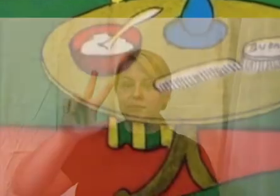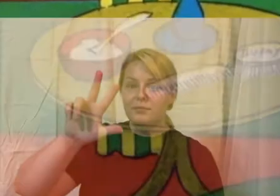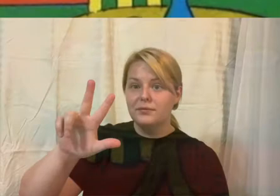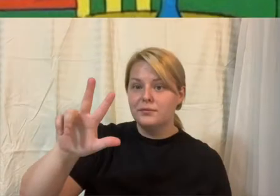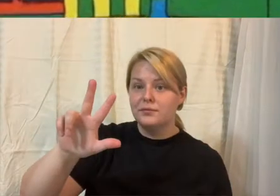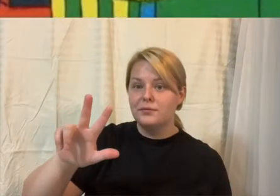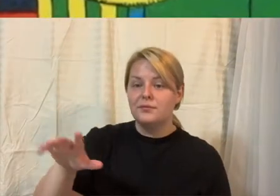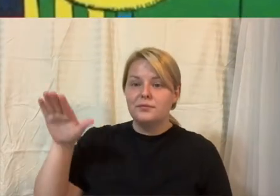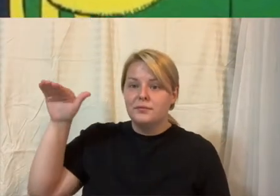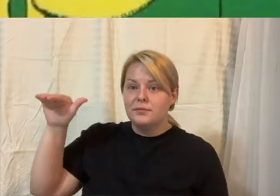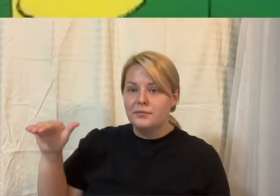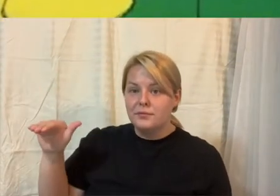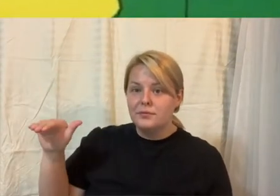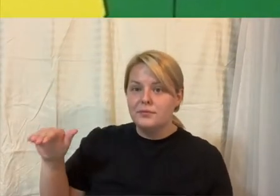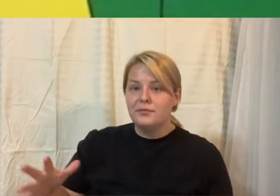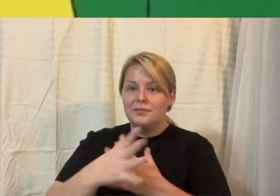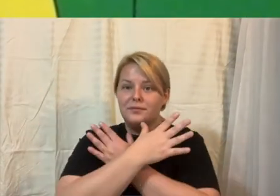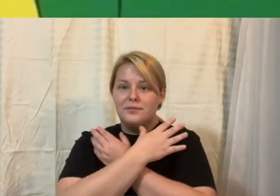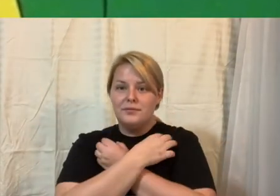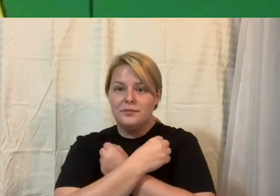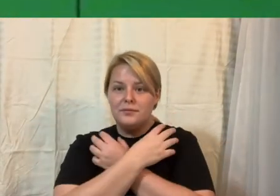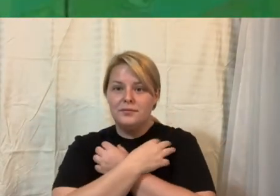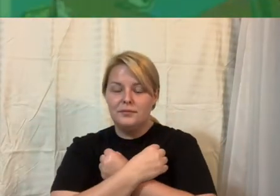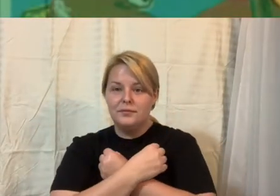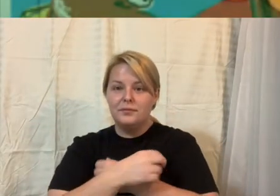And there were three little bears